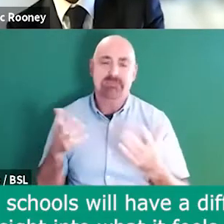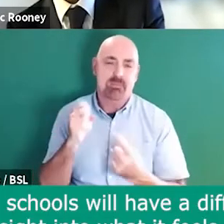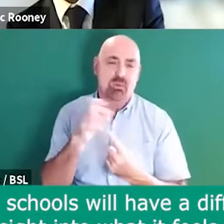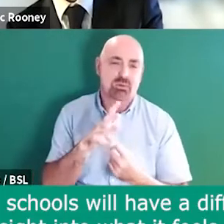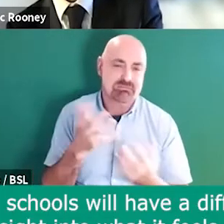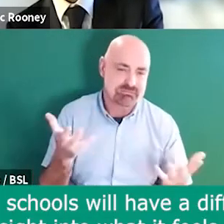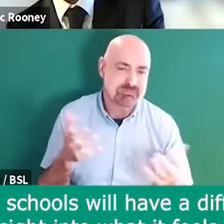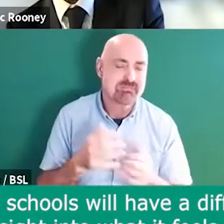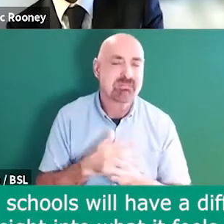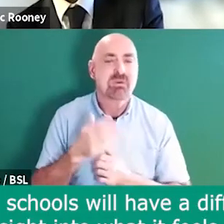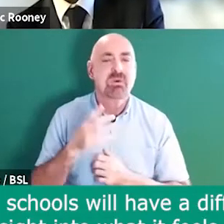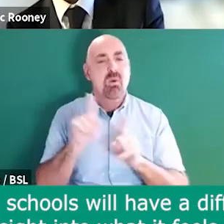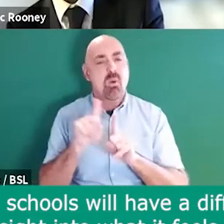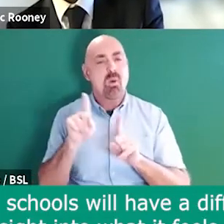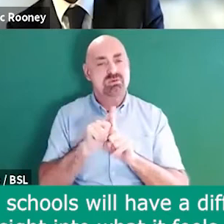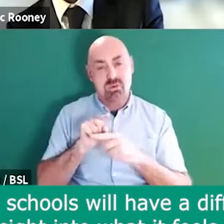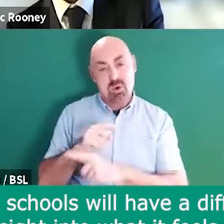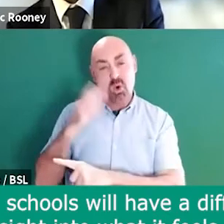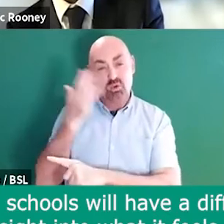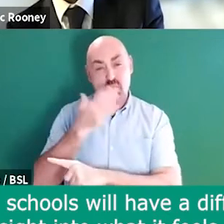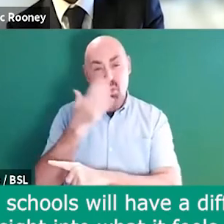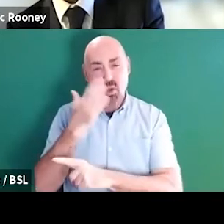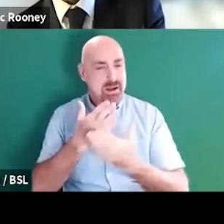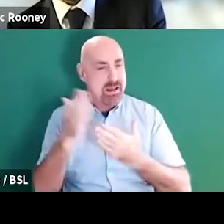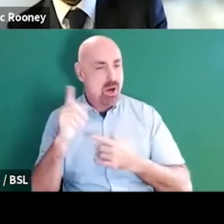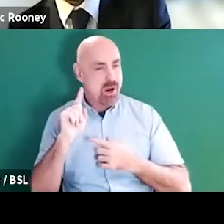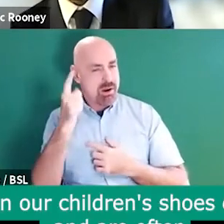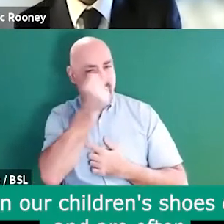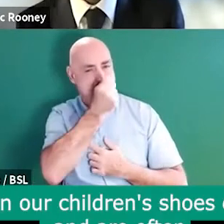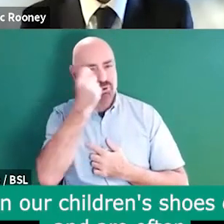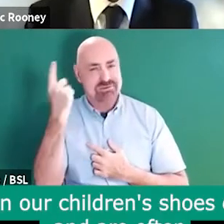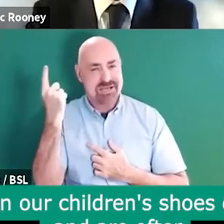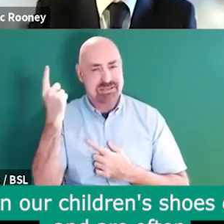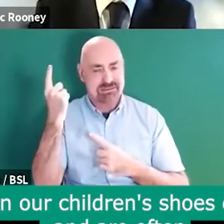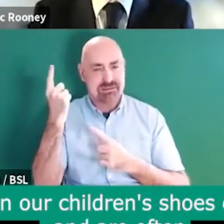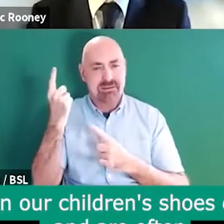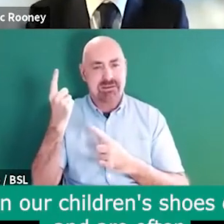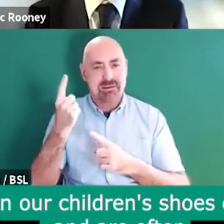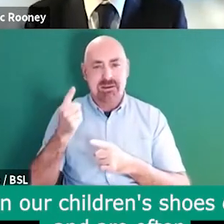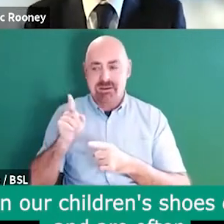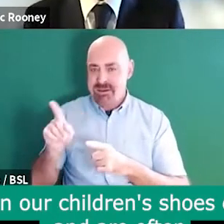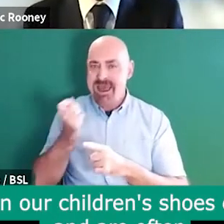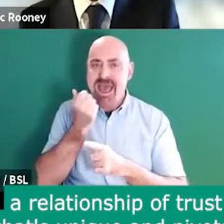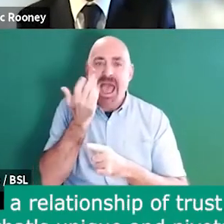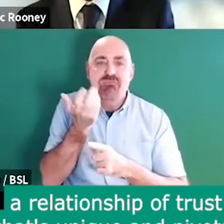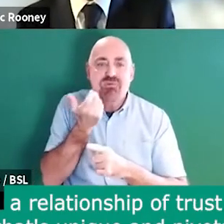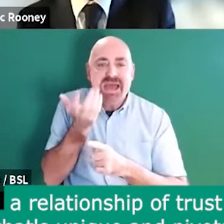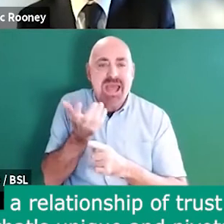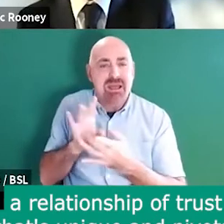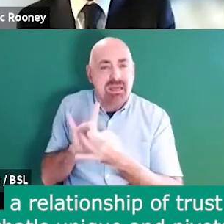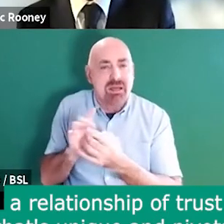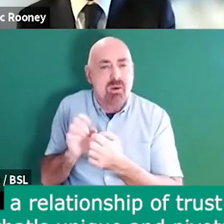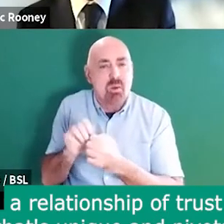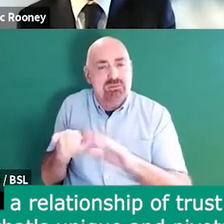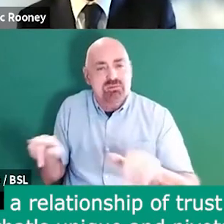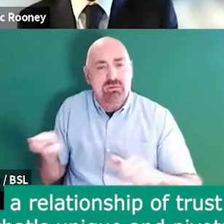have a different insight into what it feels like to walk in our children's shoes every day, and are often a relationship of